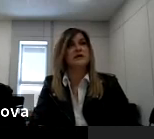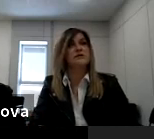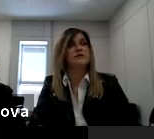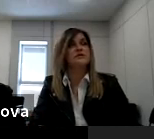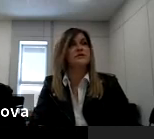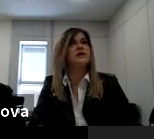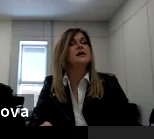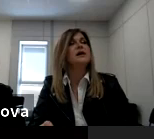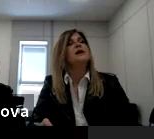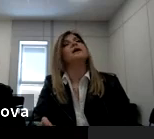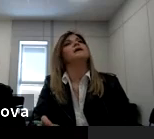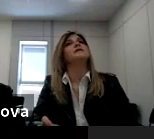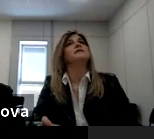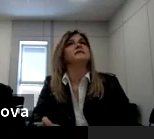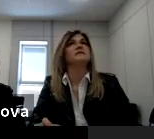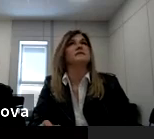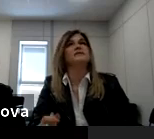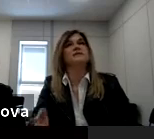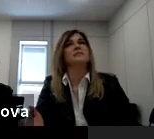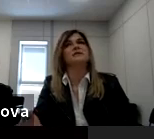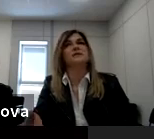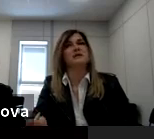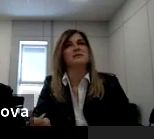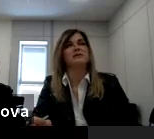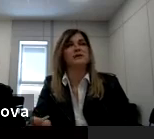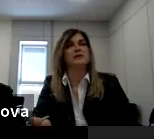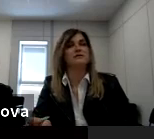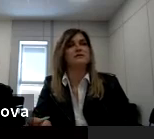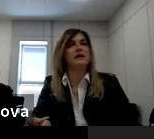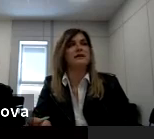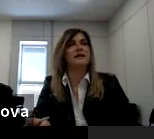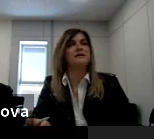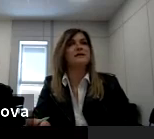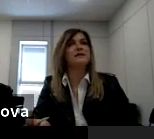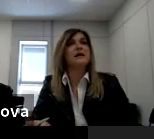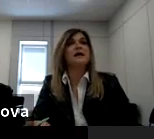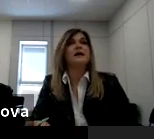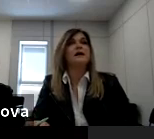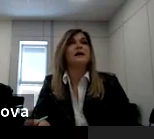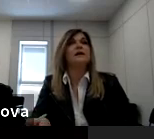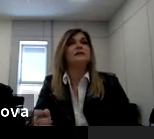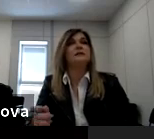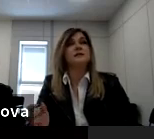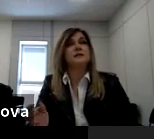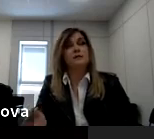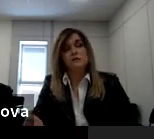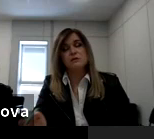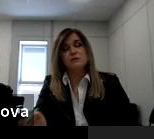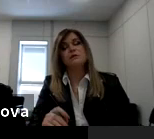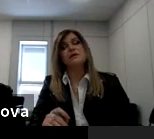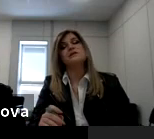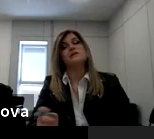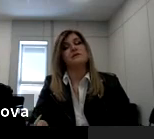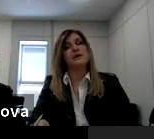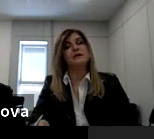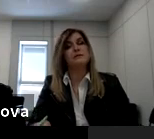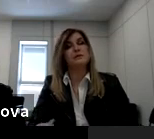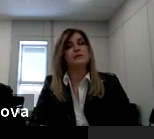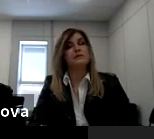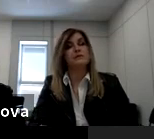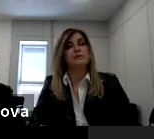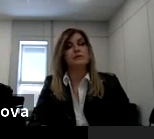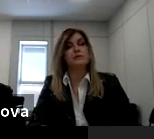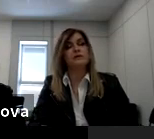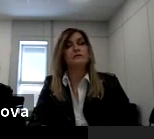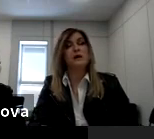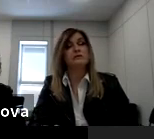precision calibration and even better maybe quality of white light. And also it is very flexible